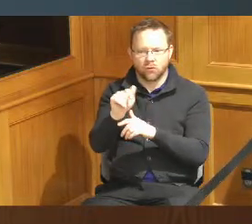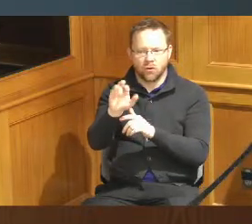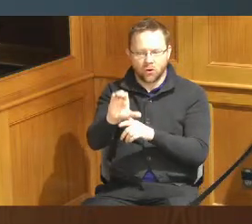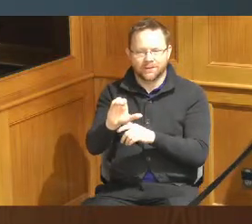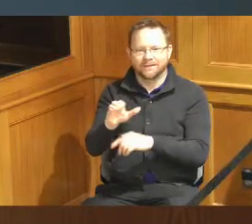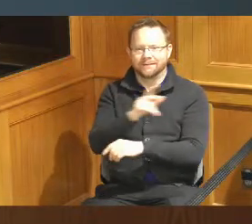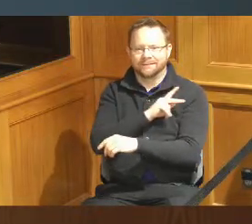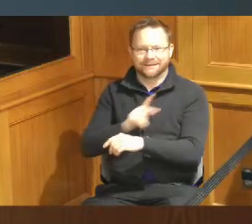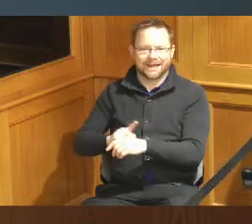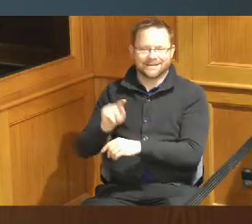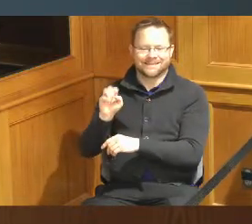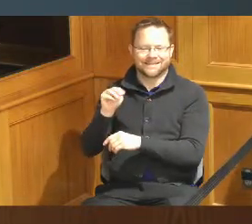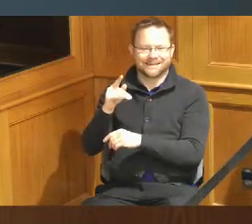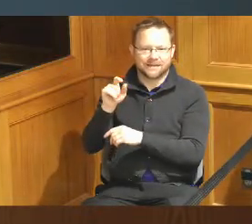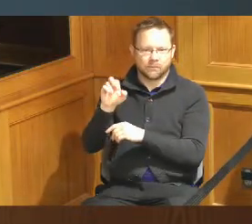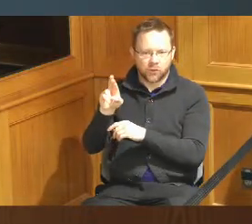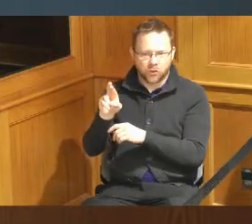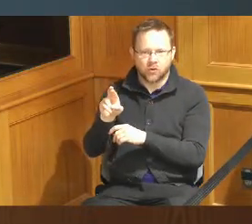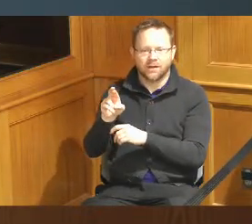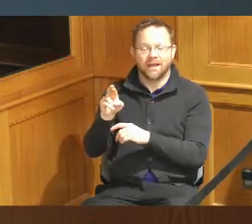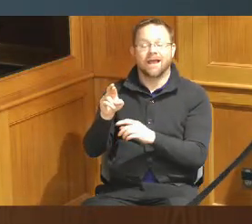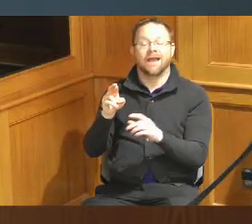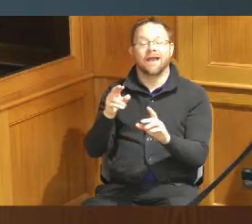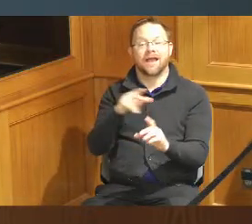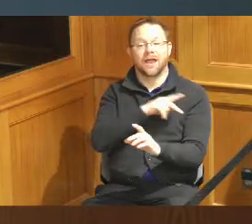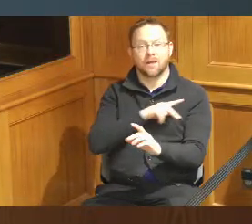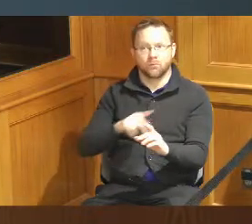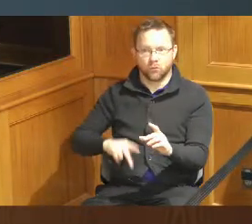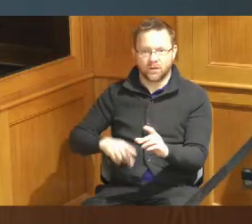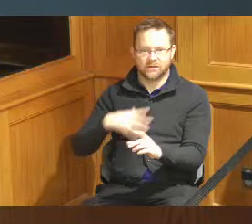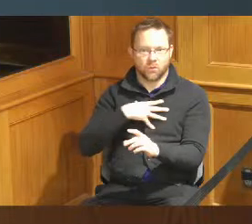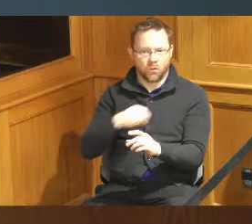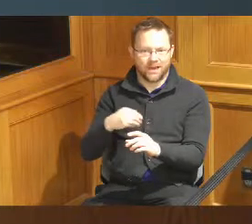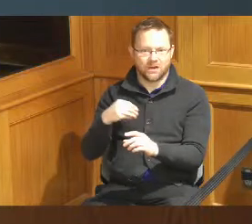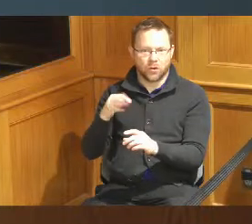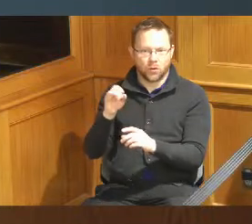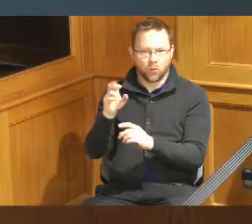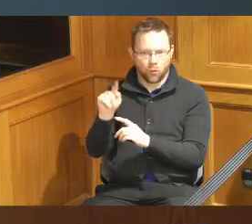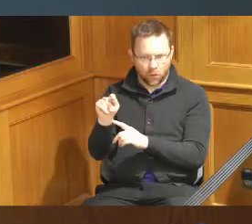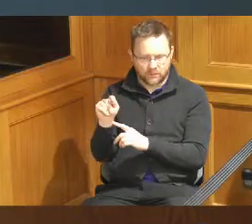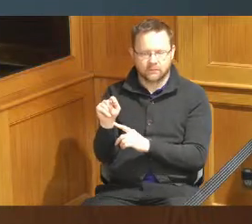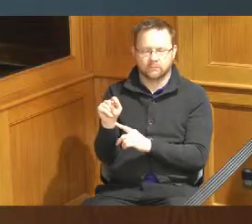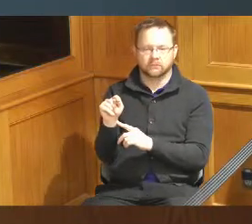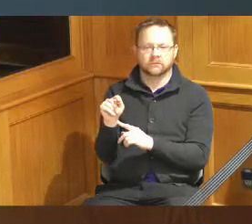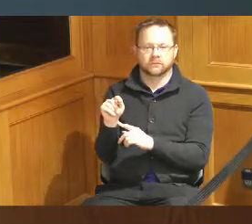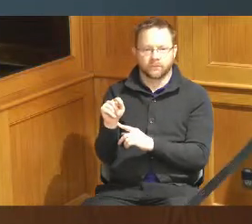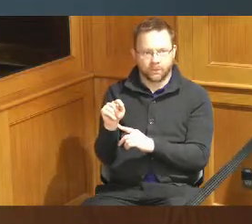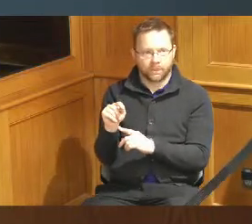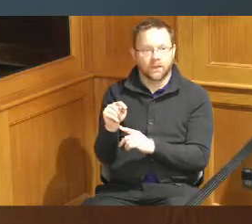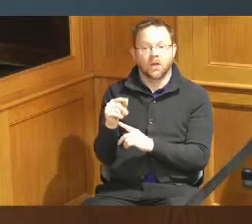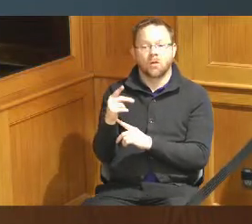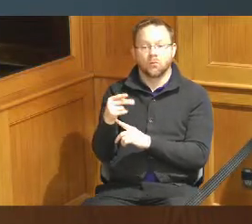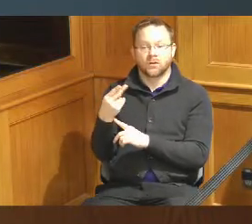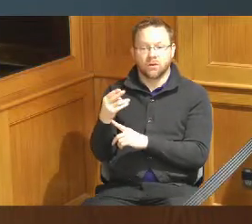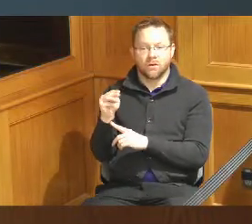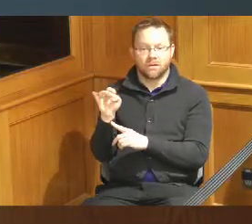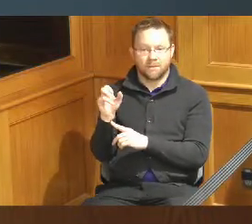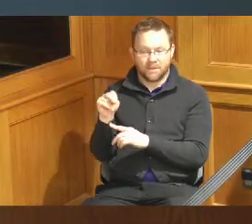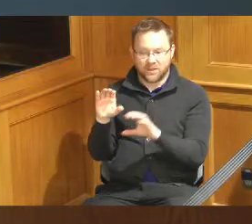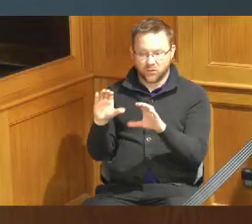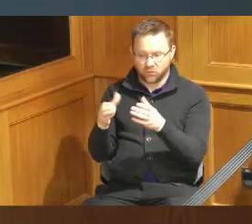Knights Templar, and Prince White Court. And whereas Prince Hall Masons have